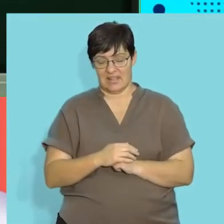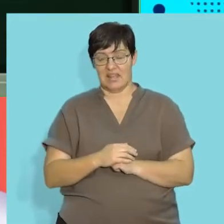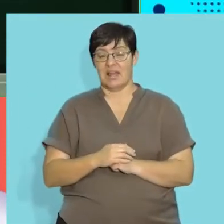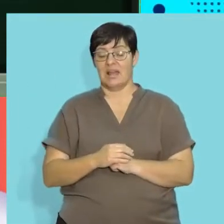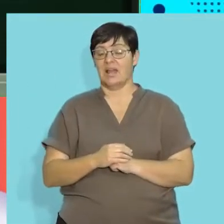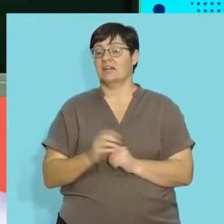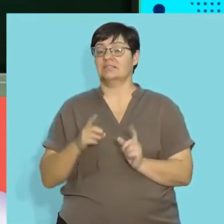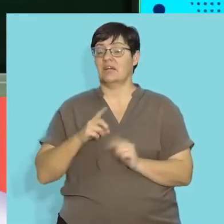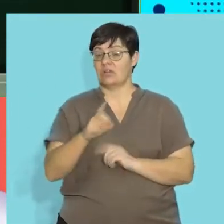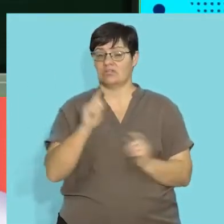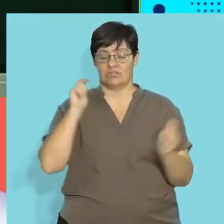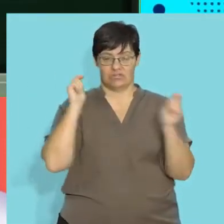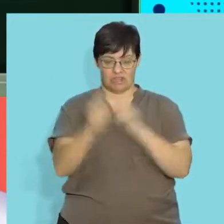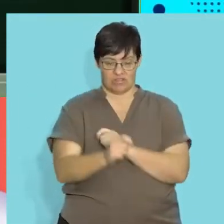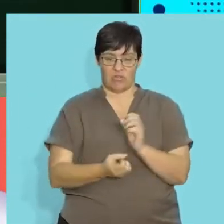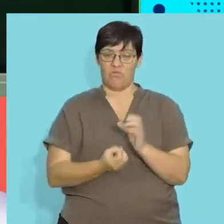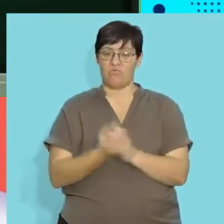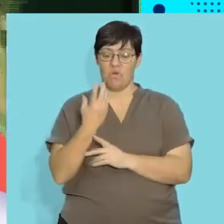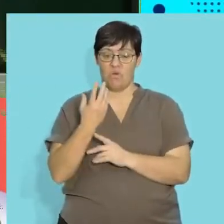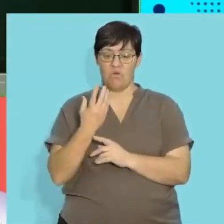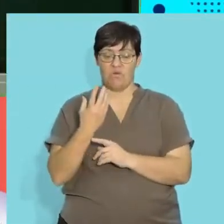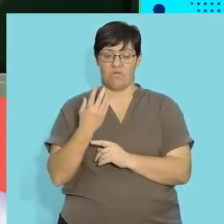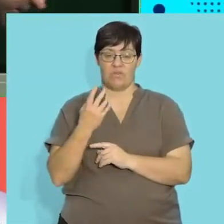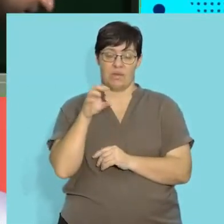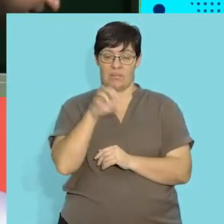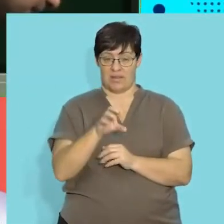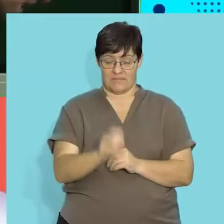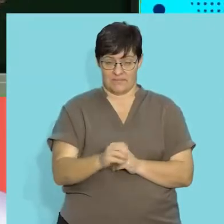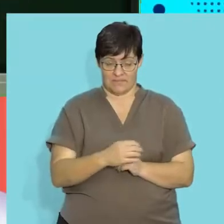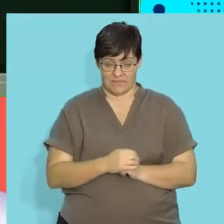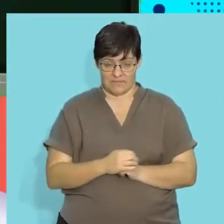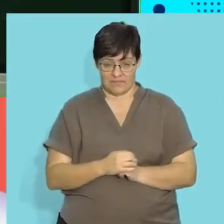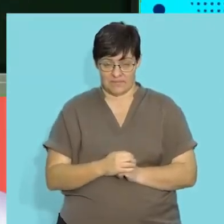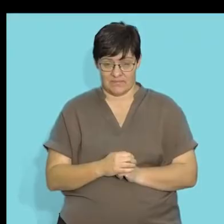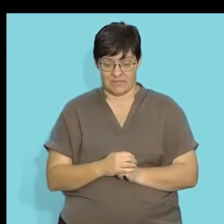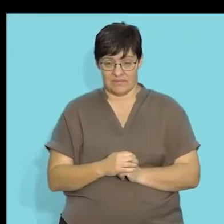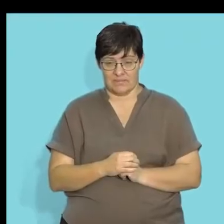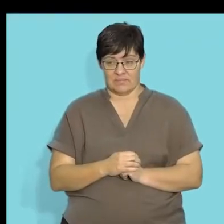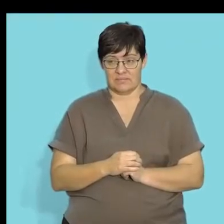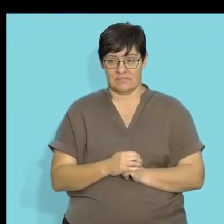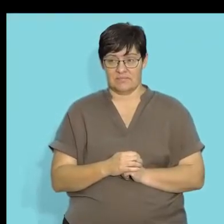its direction and growth of the plant.